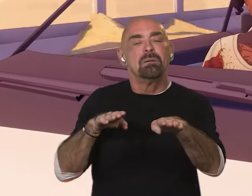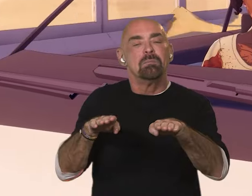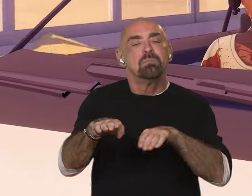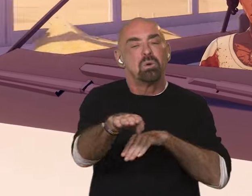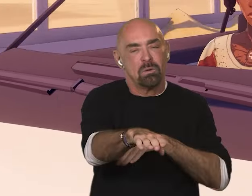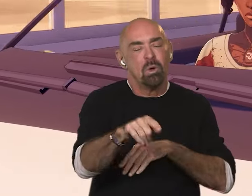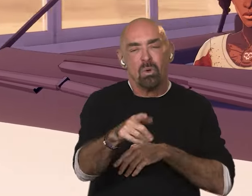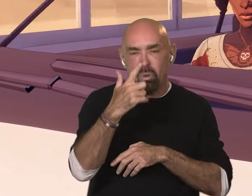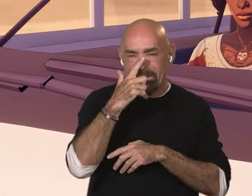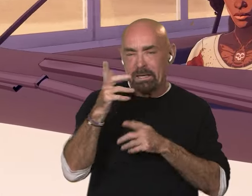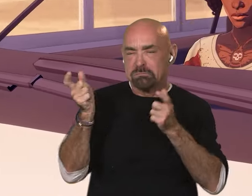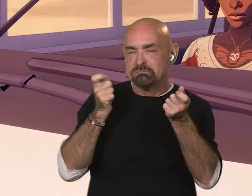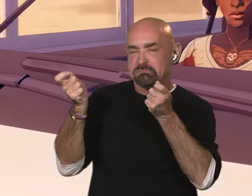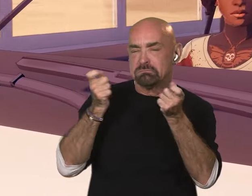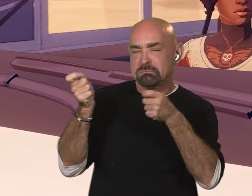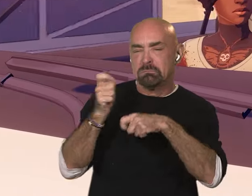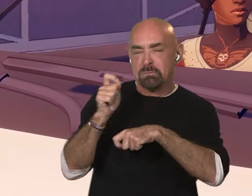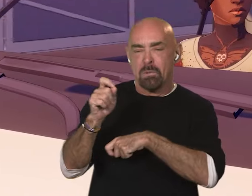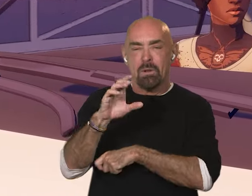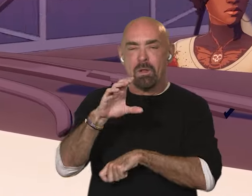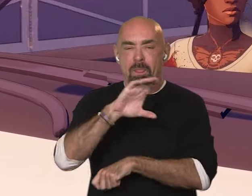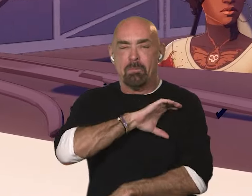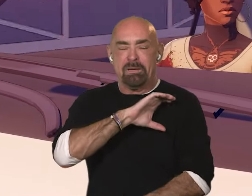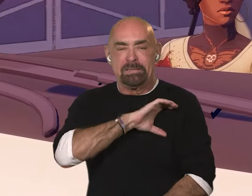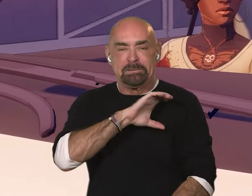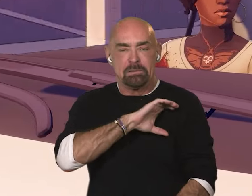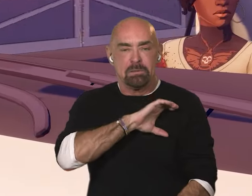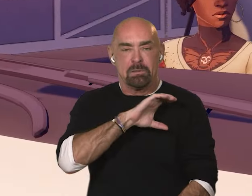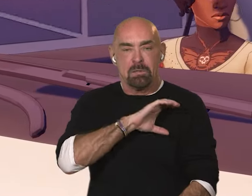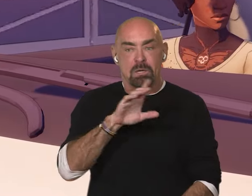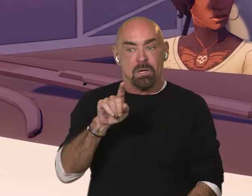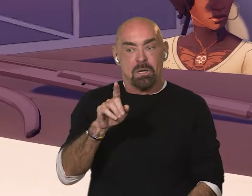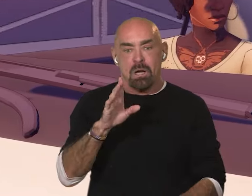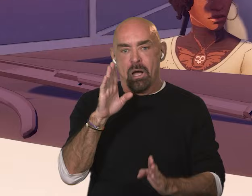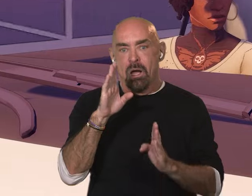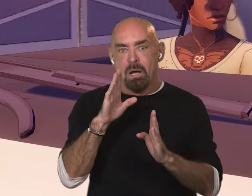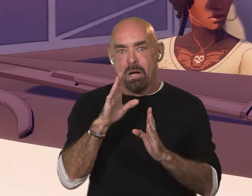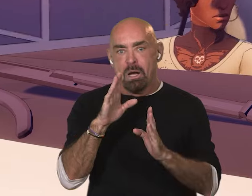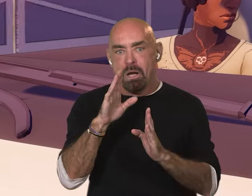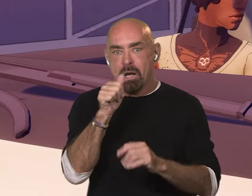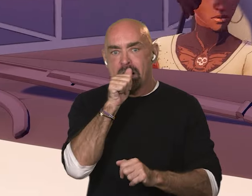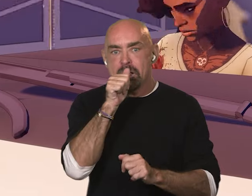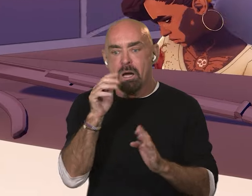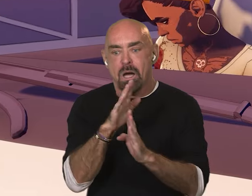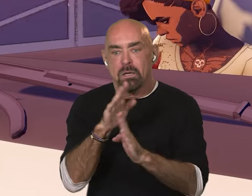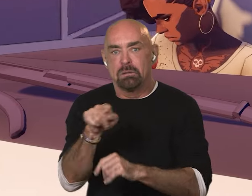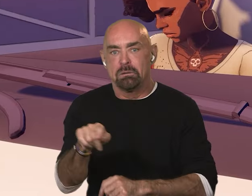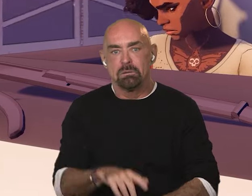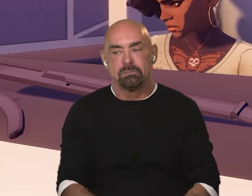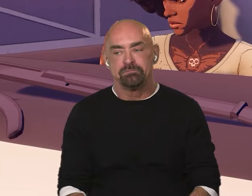pull over. We can handle the police. Pax, maybe put the cargo in a safe place?